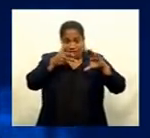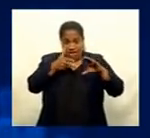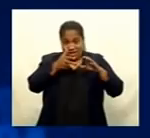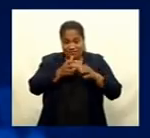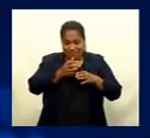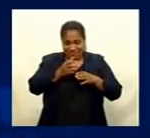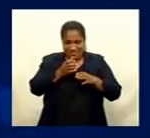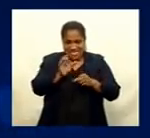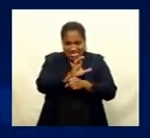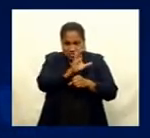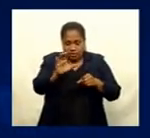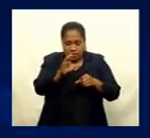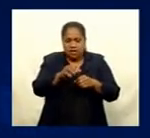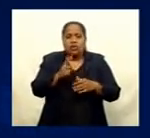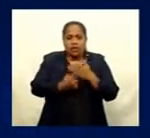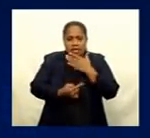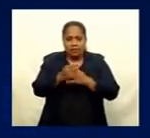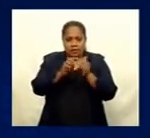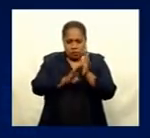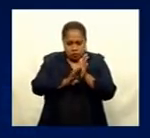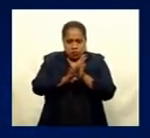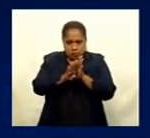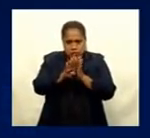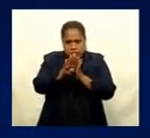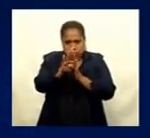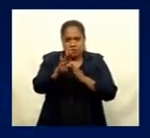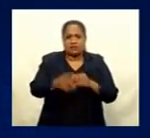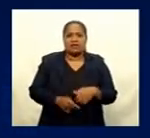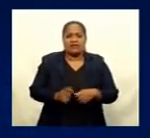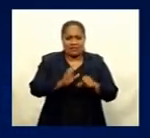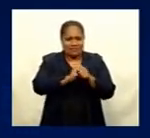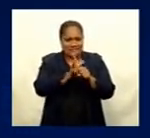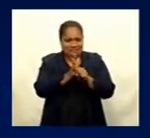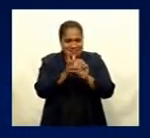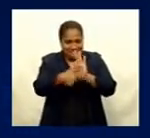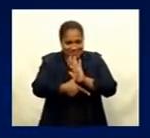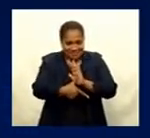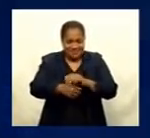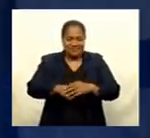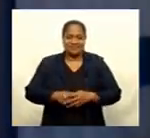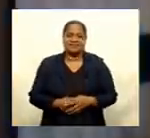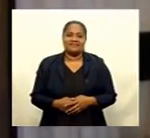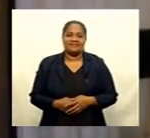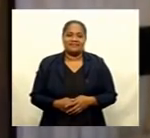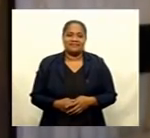retain viability and productivity post-COVID period. Details with Josiah Nanunga.